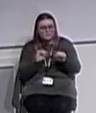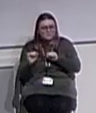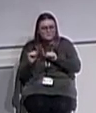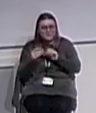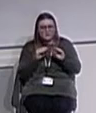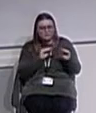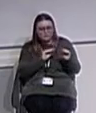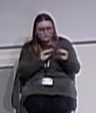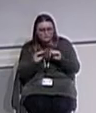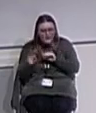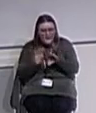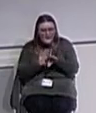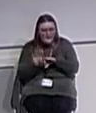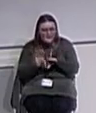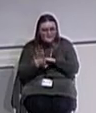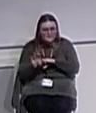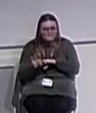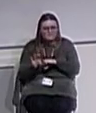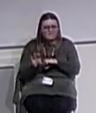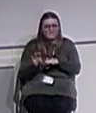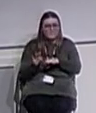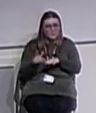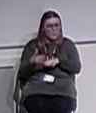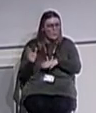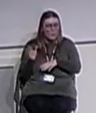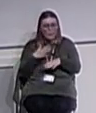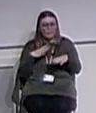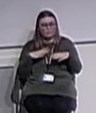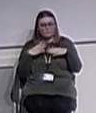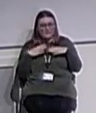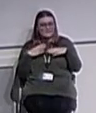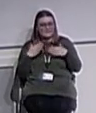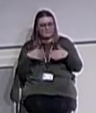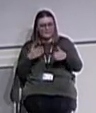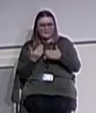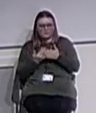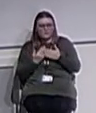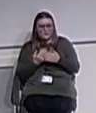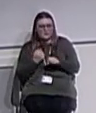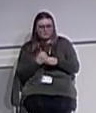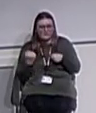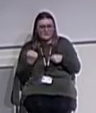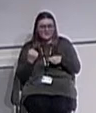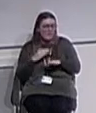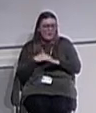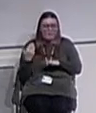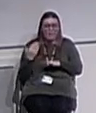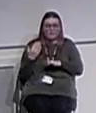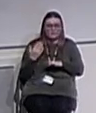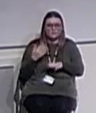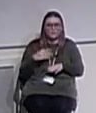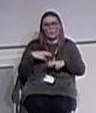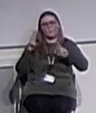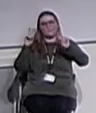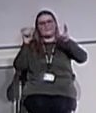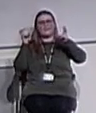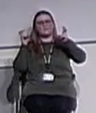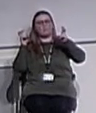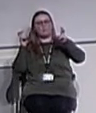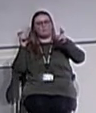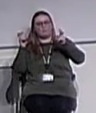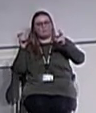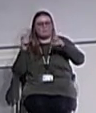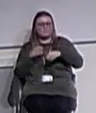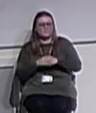train, because you've already got the raw material of being able to do a lot of this stuff already. They don't care if you're a biochemist. They don't care if you did